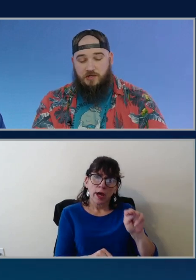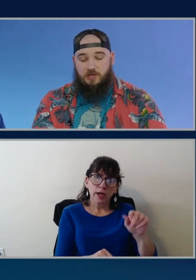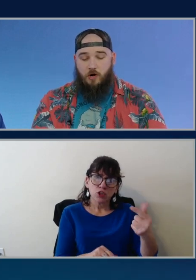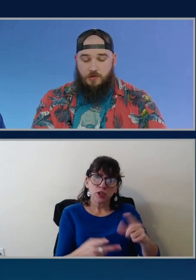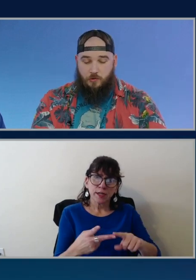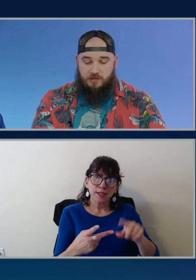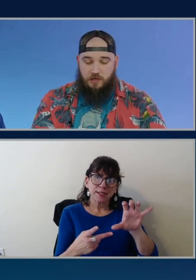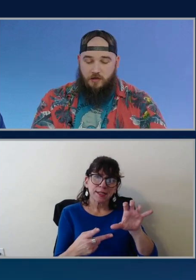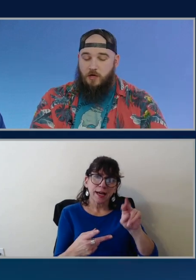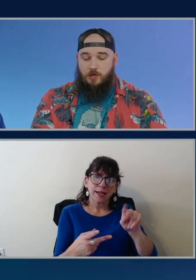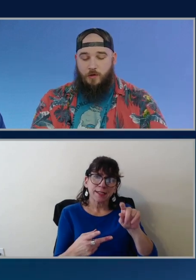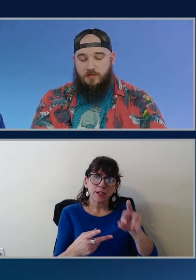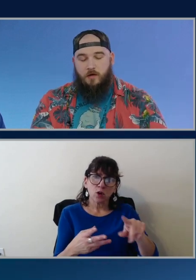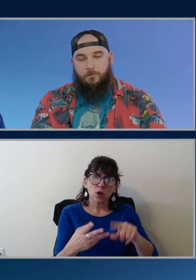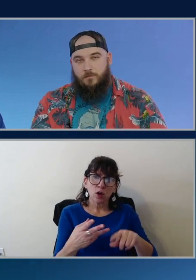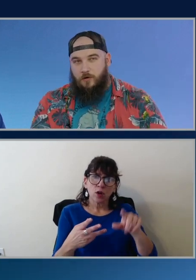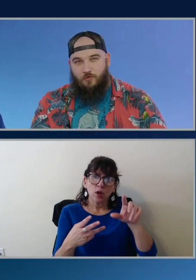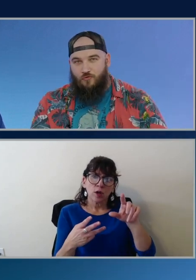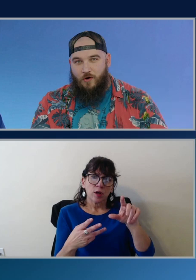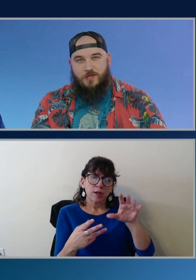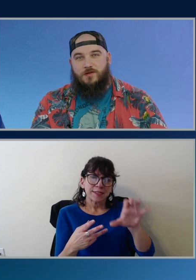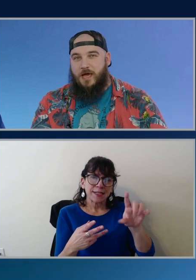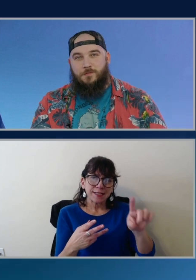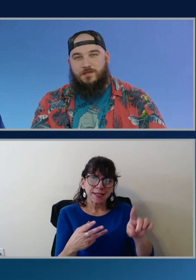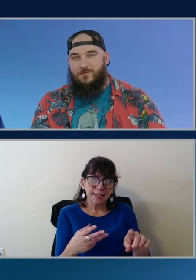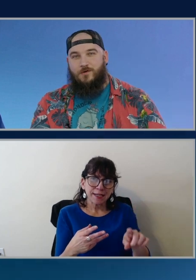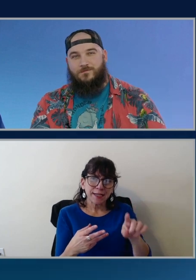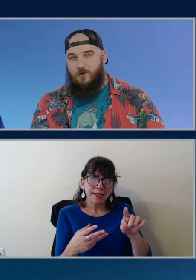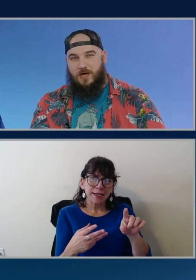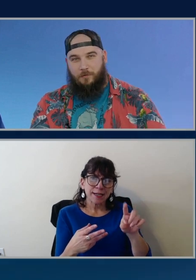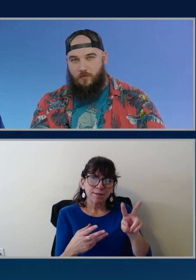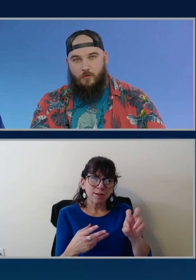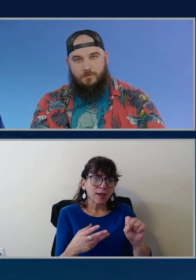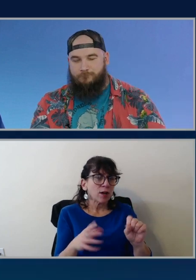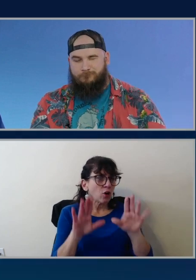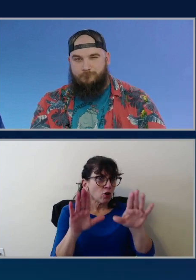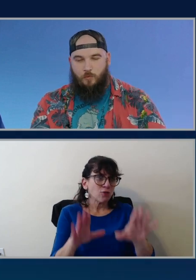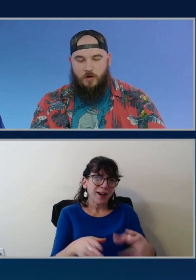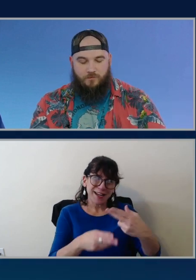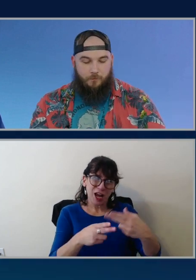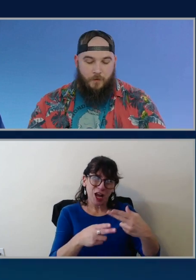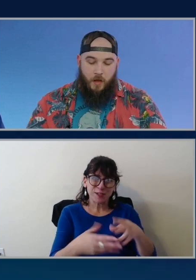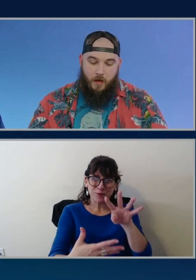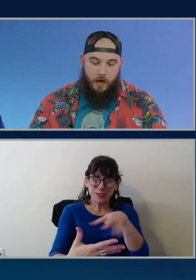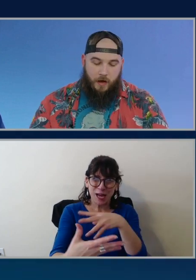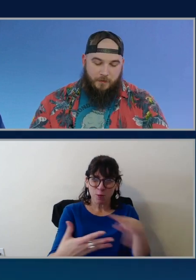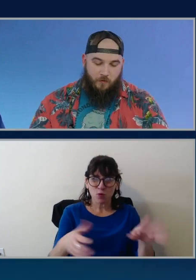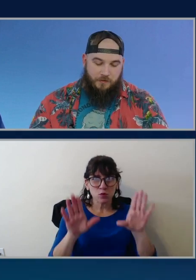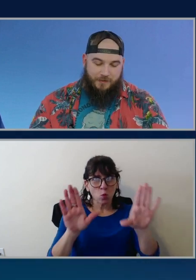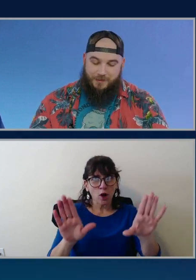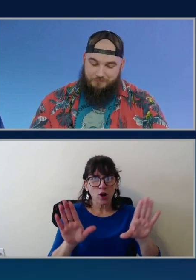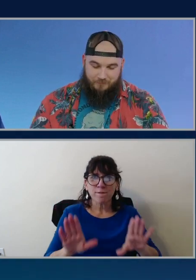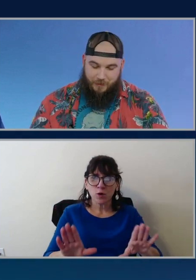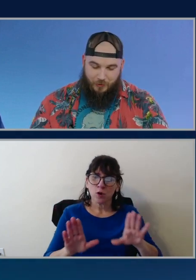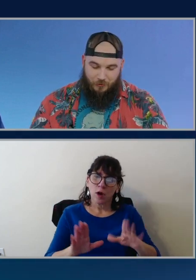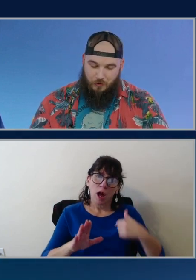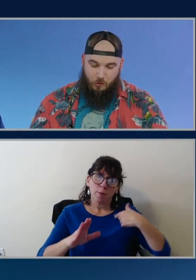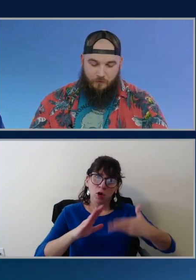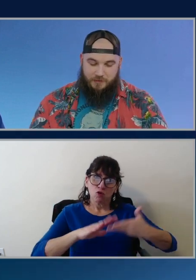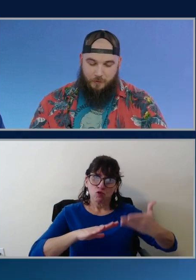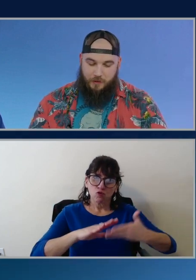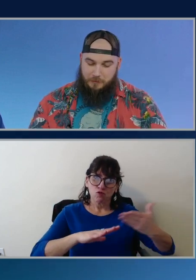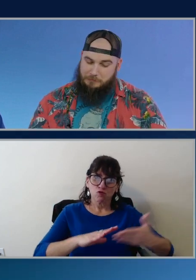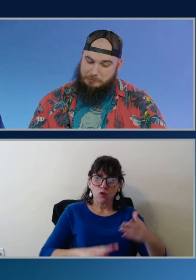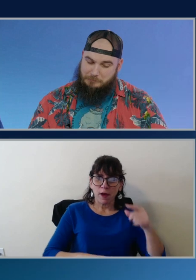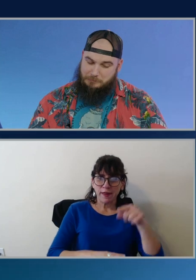CNTR _CD, US. Great names for table rows. Wonderful. I'm going to run this, and